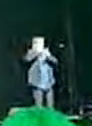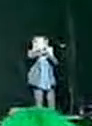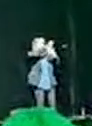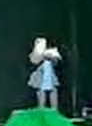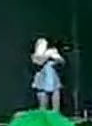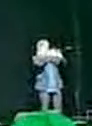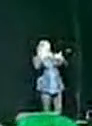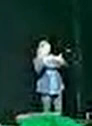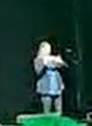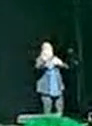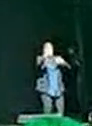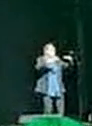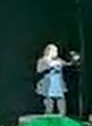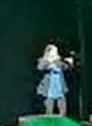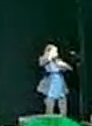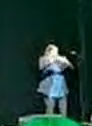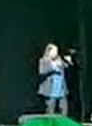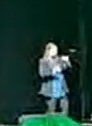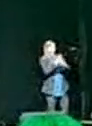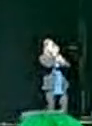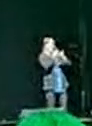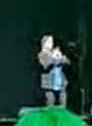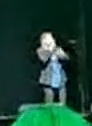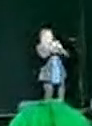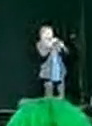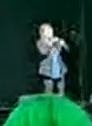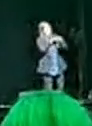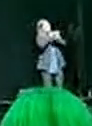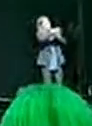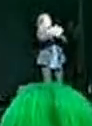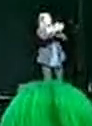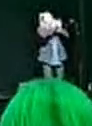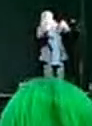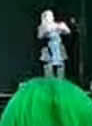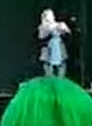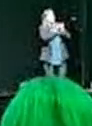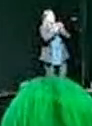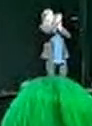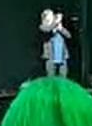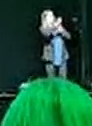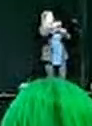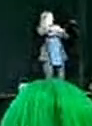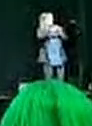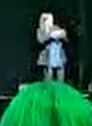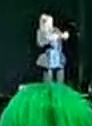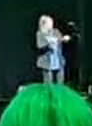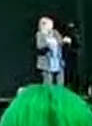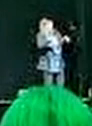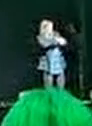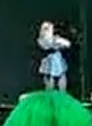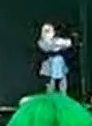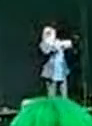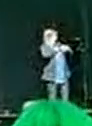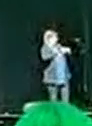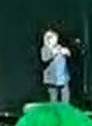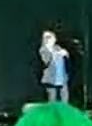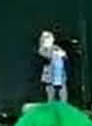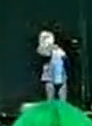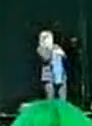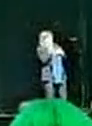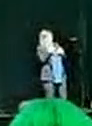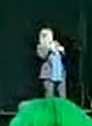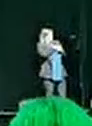collection of events, but also influencing many cultural organisations, including mine, to consider programming Black History